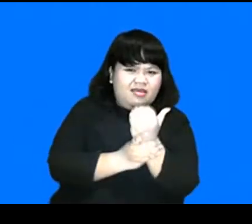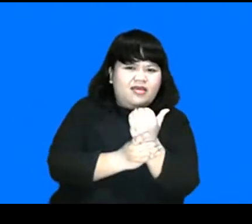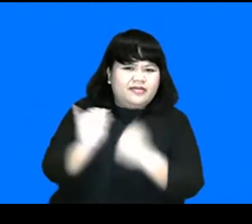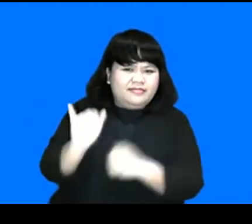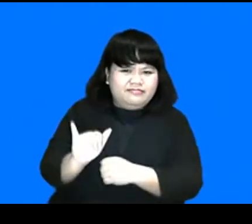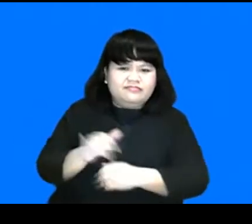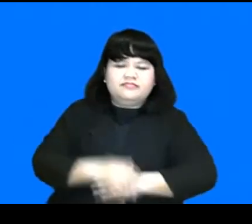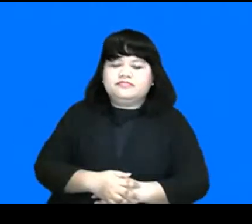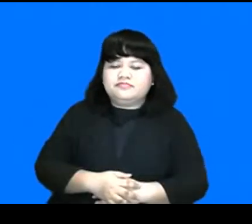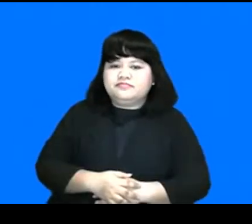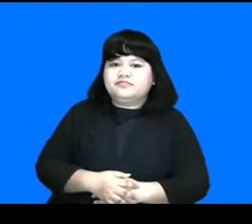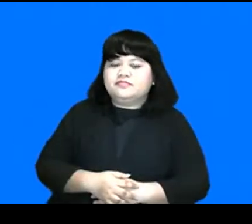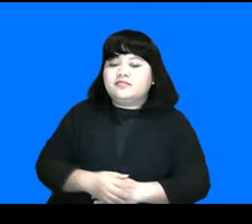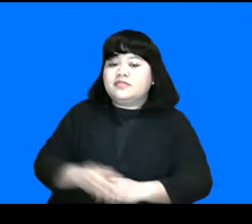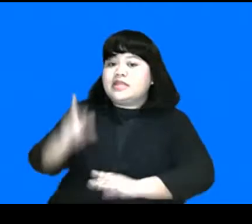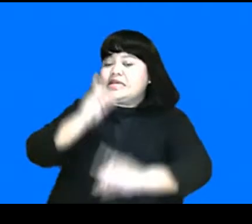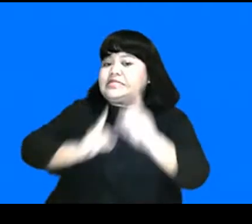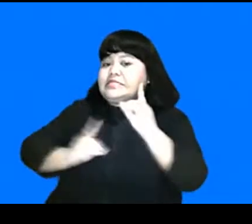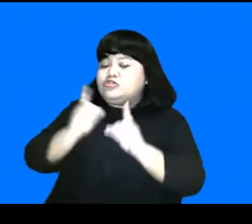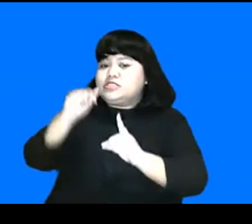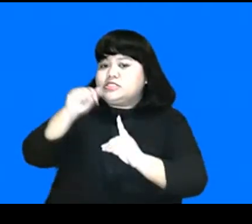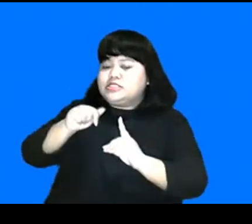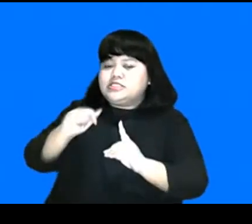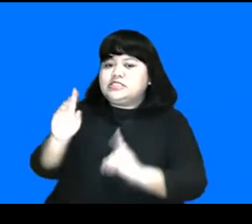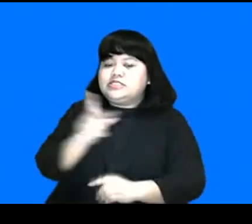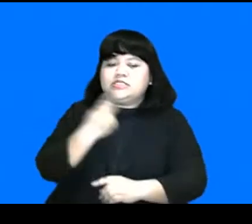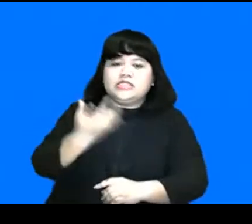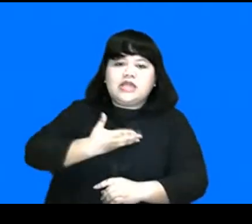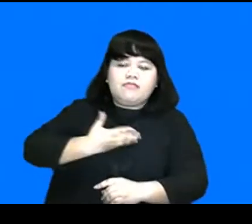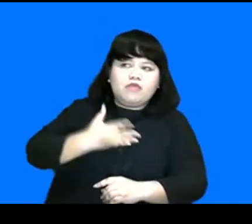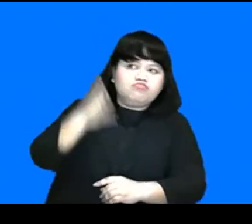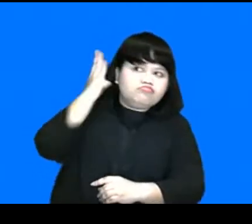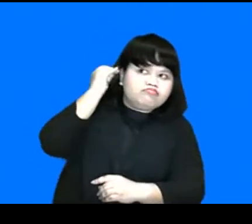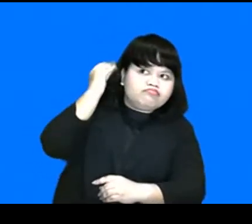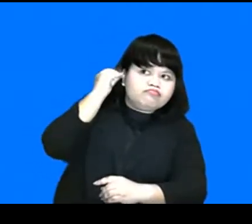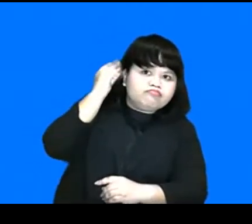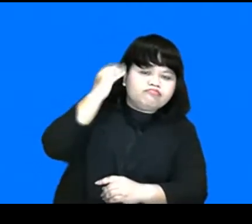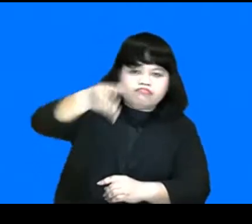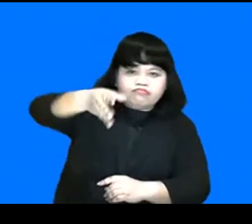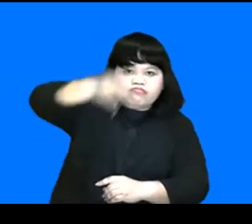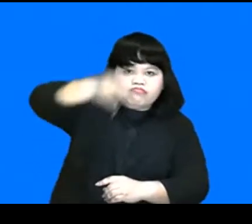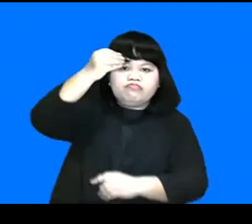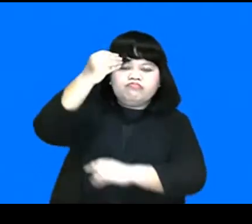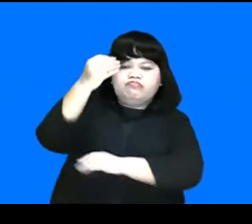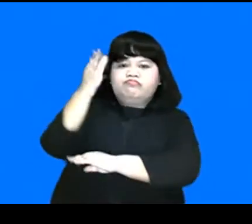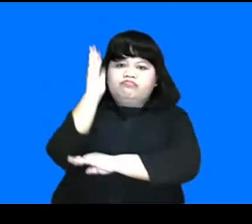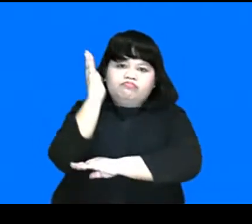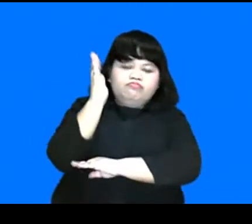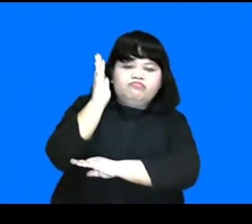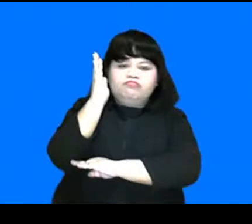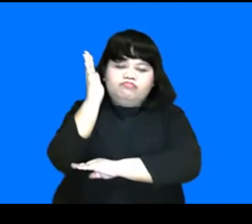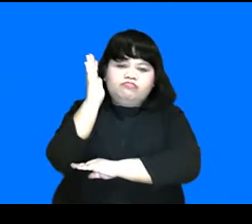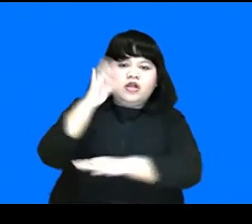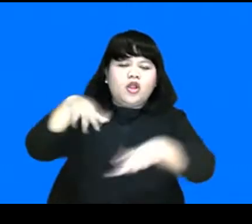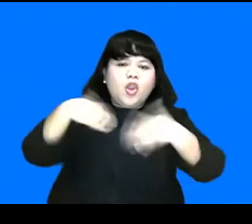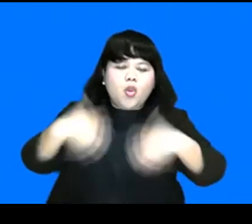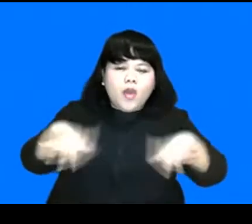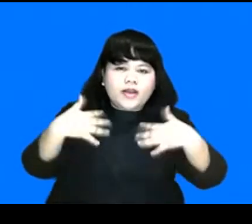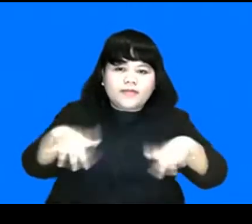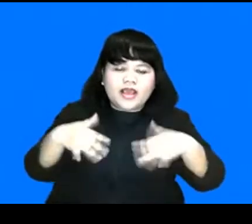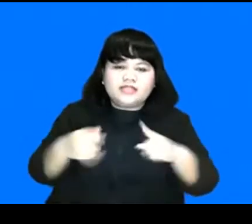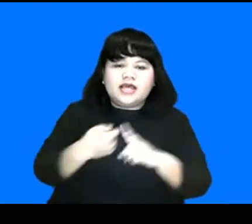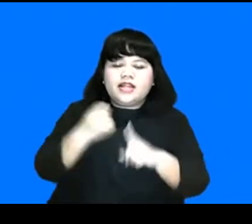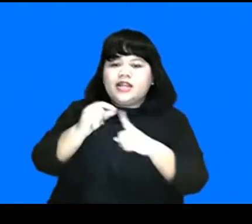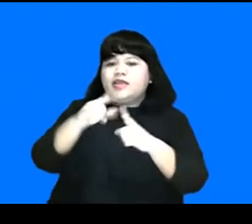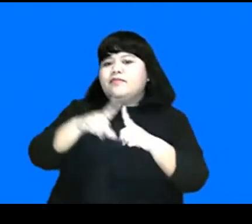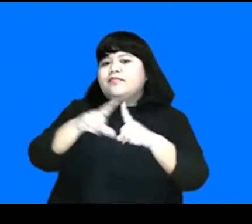discussion, we are going to hear from some of the distinguished speakers from PRAKARSA, from SAPE, from TAFGIA,